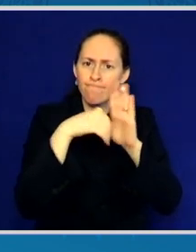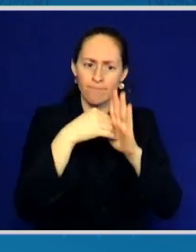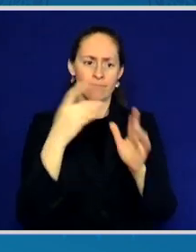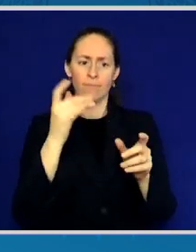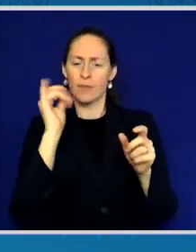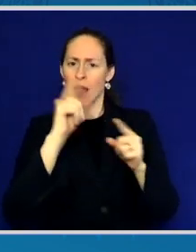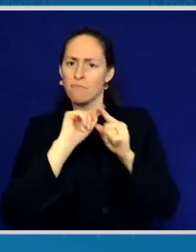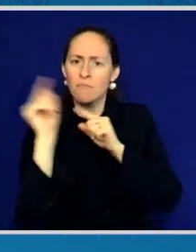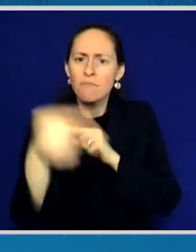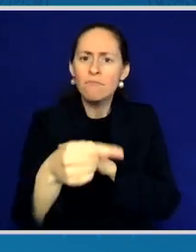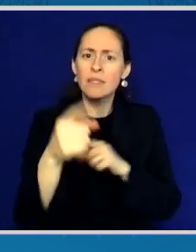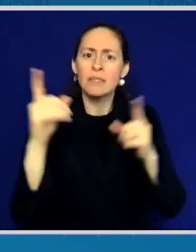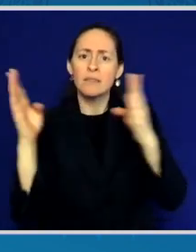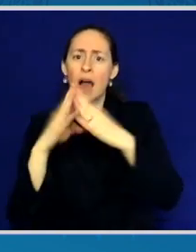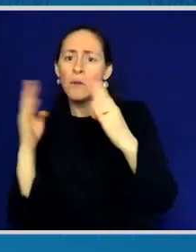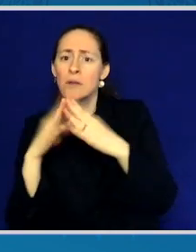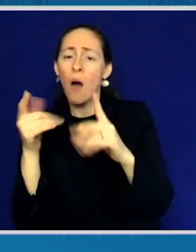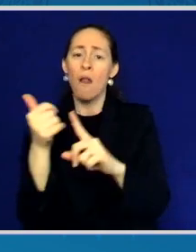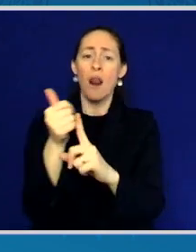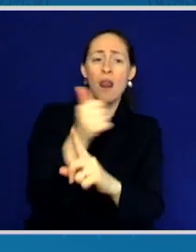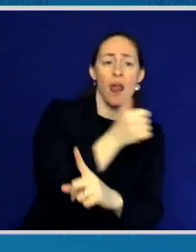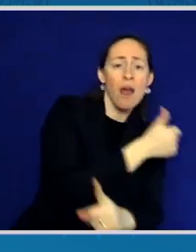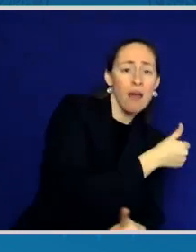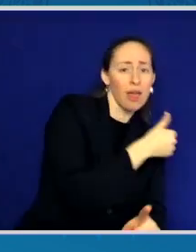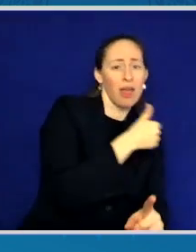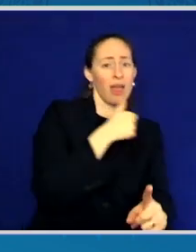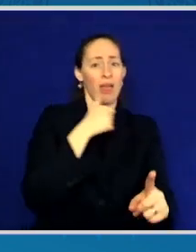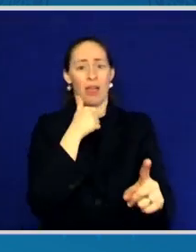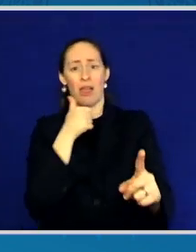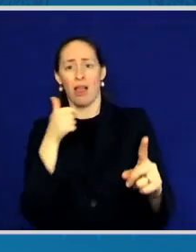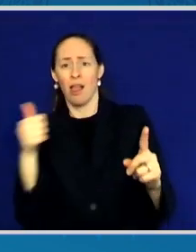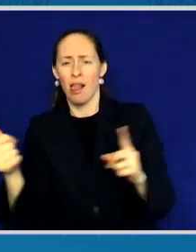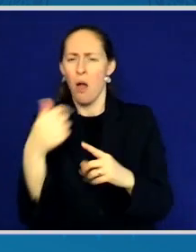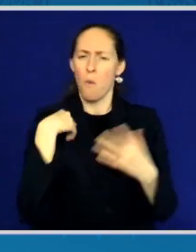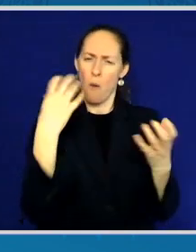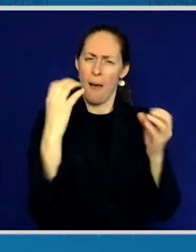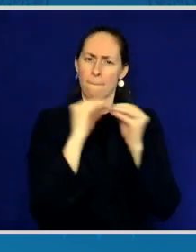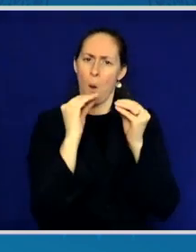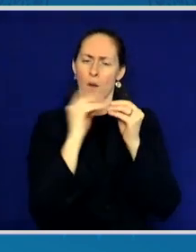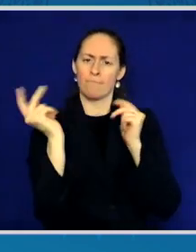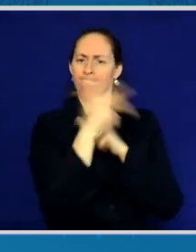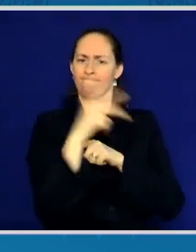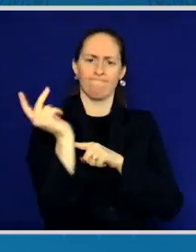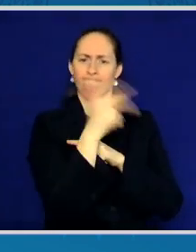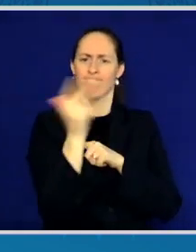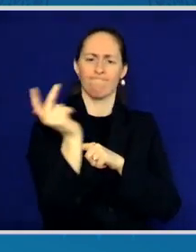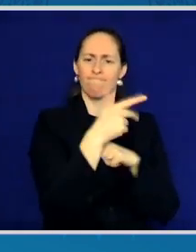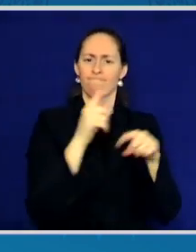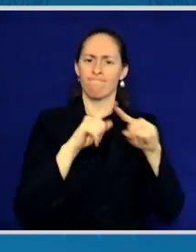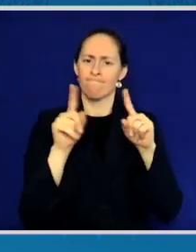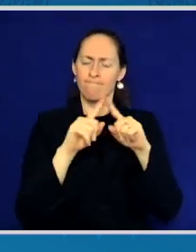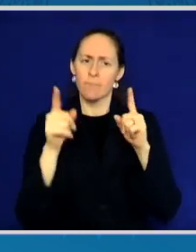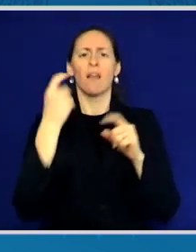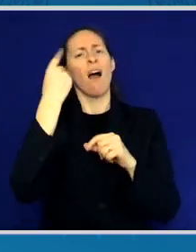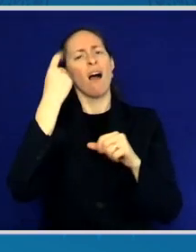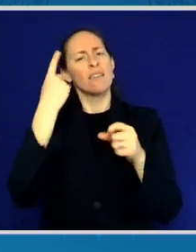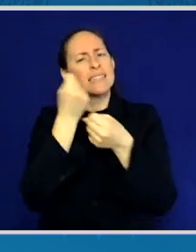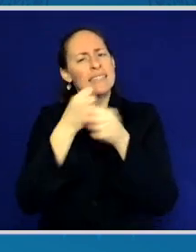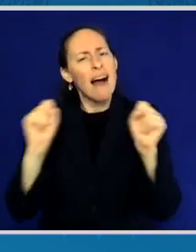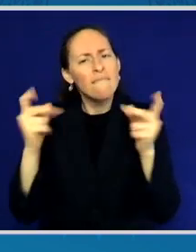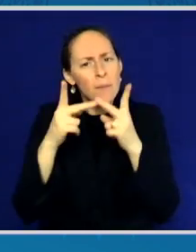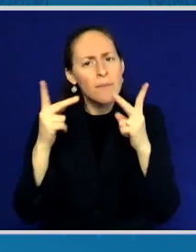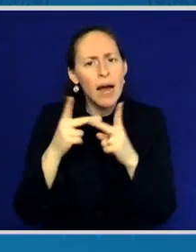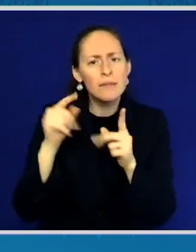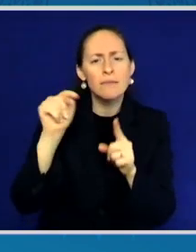part way and then transfer and move. And then creating these very safe places. We talked about our new transit center. Yeah. These